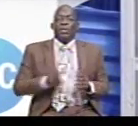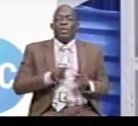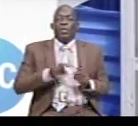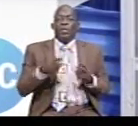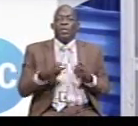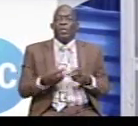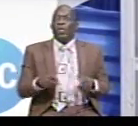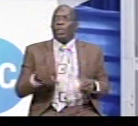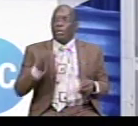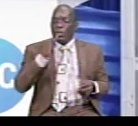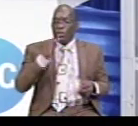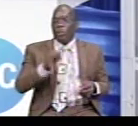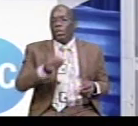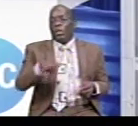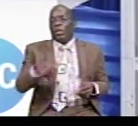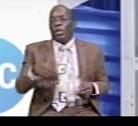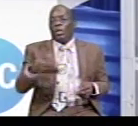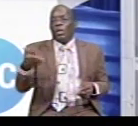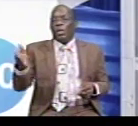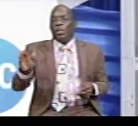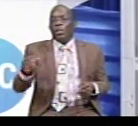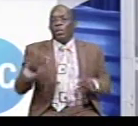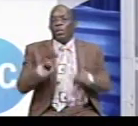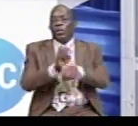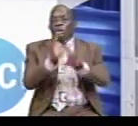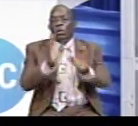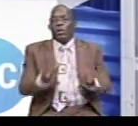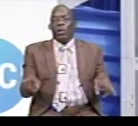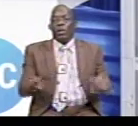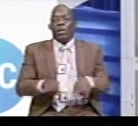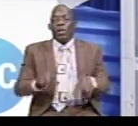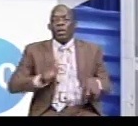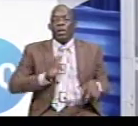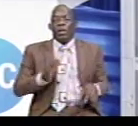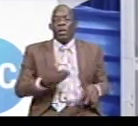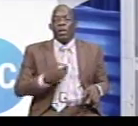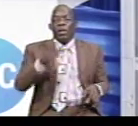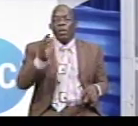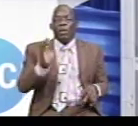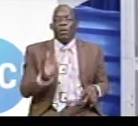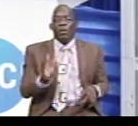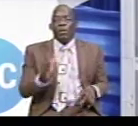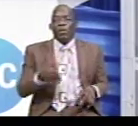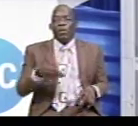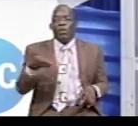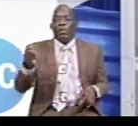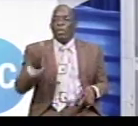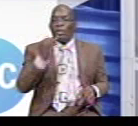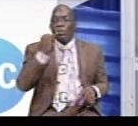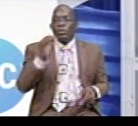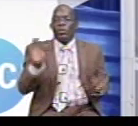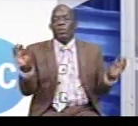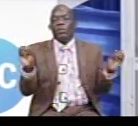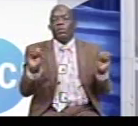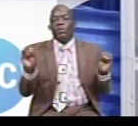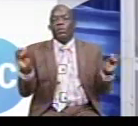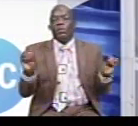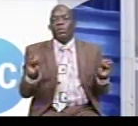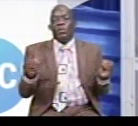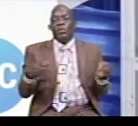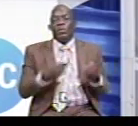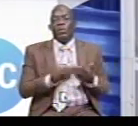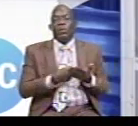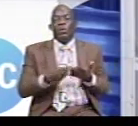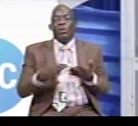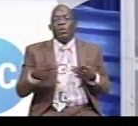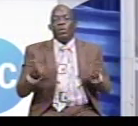will continue at the Independence Square. We want you to be a publisher of the crusade so